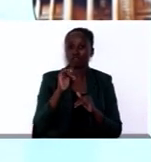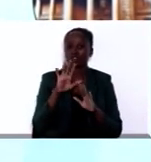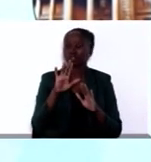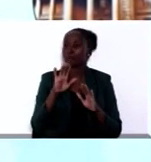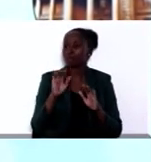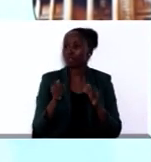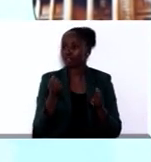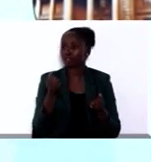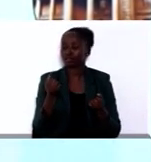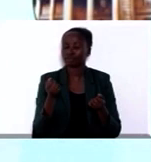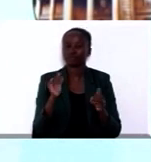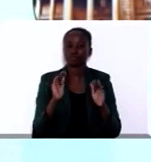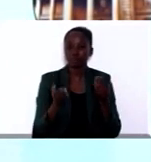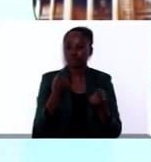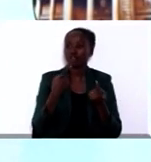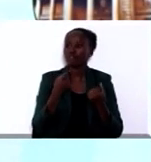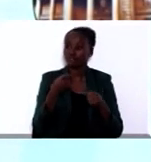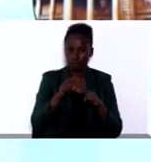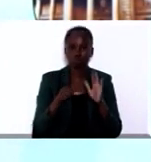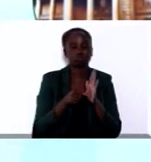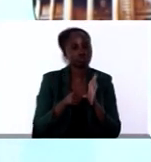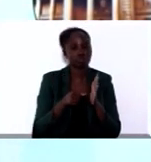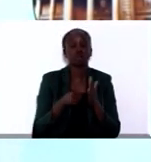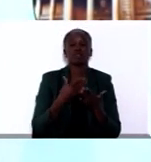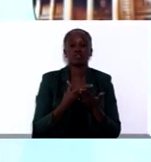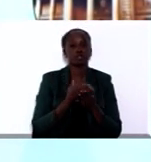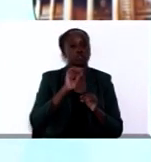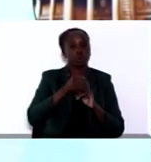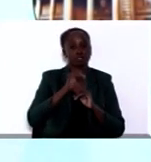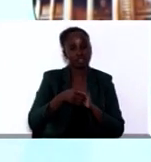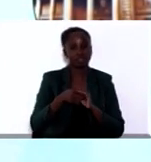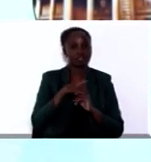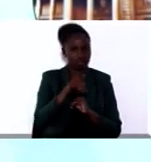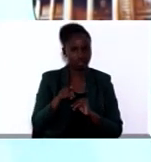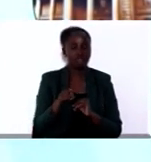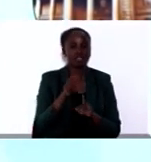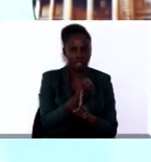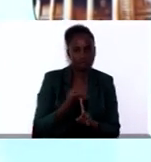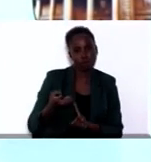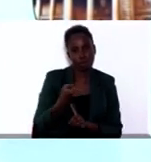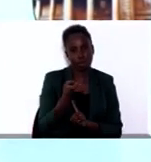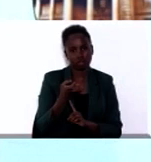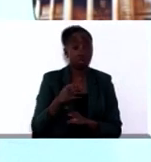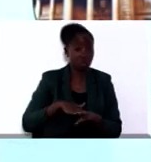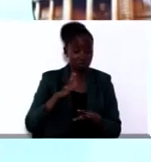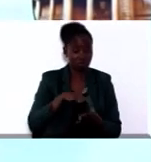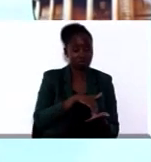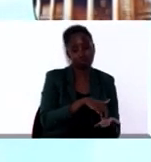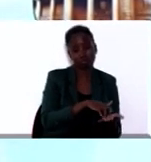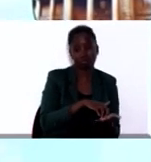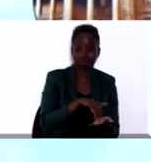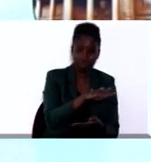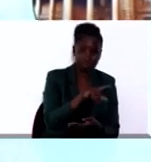every area of growing Gauteng together to protect the environment, particularly the fragile zones and the